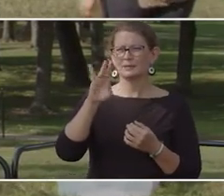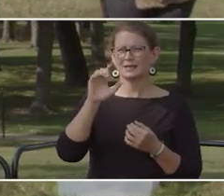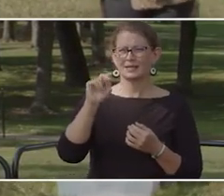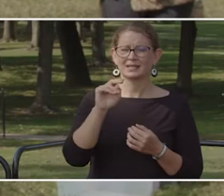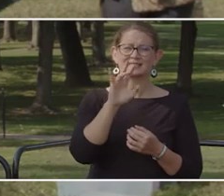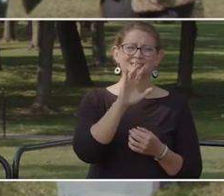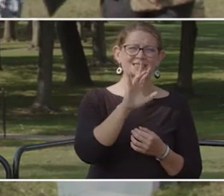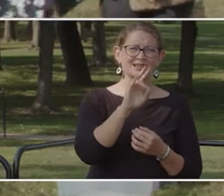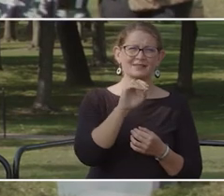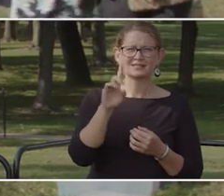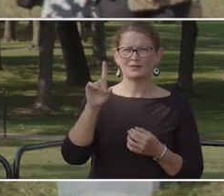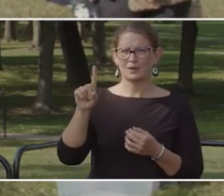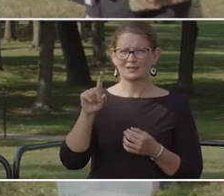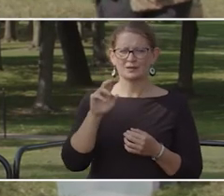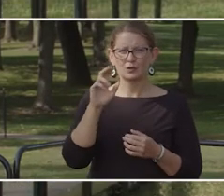Vietnam, U.S. Army.